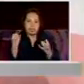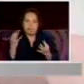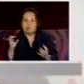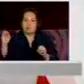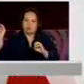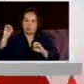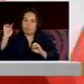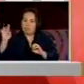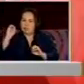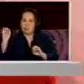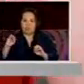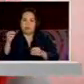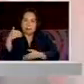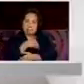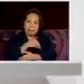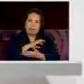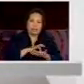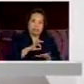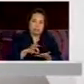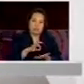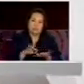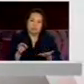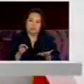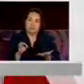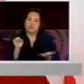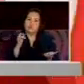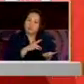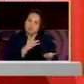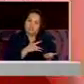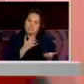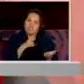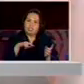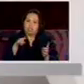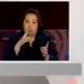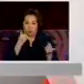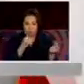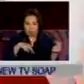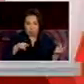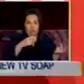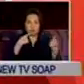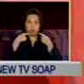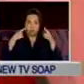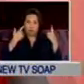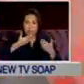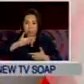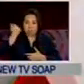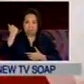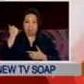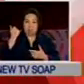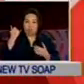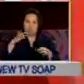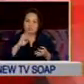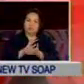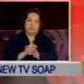or savings. So if we think what we have done here is Herculean, then we stand